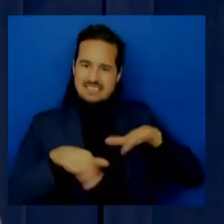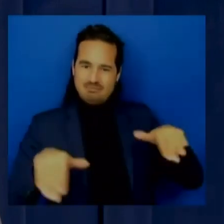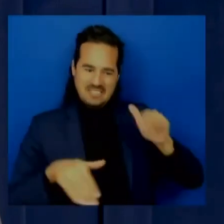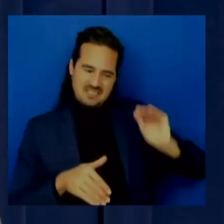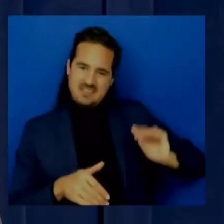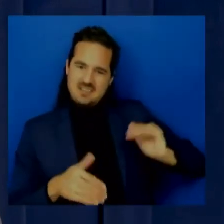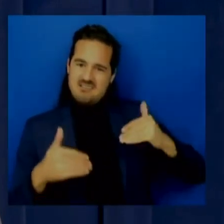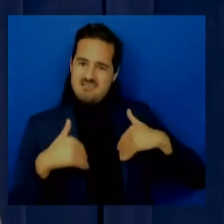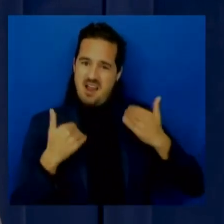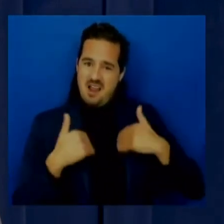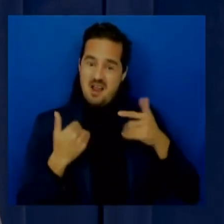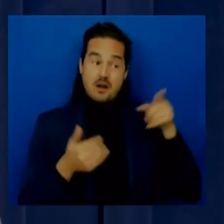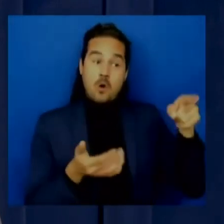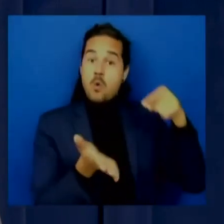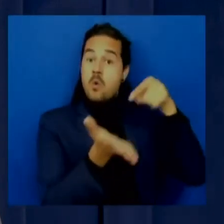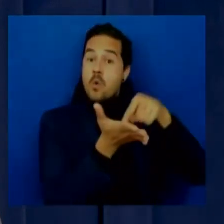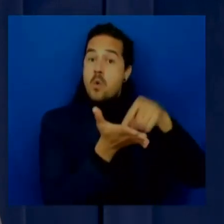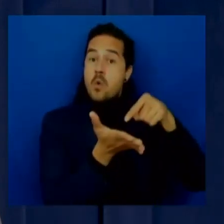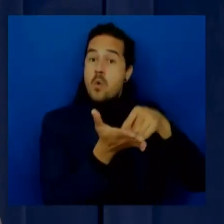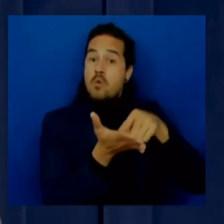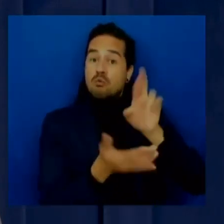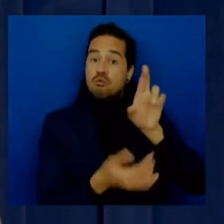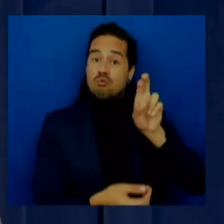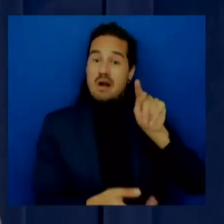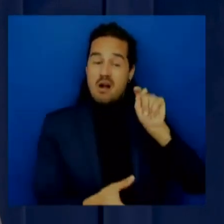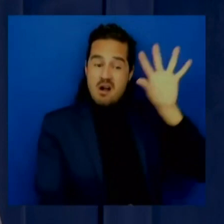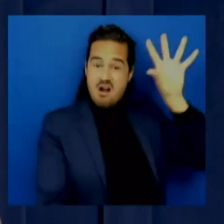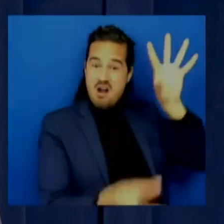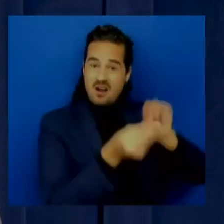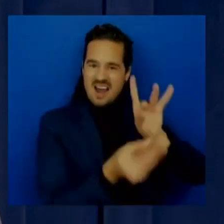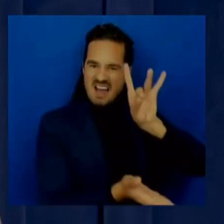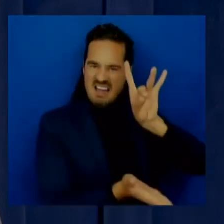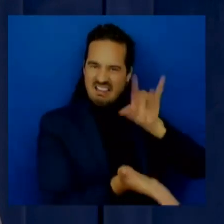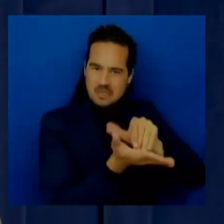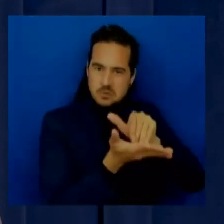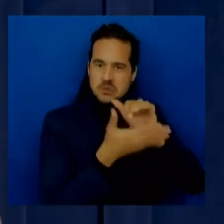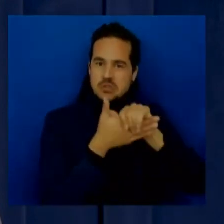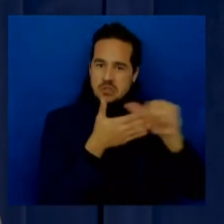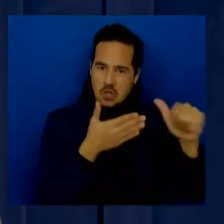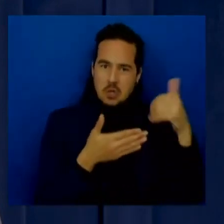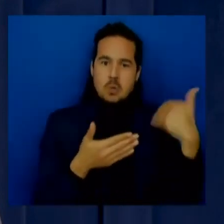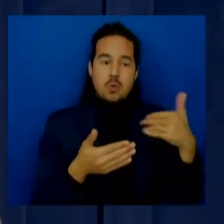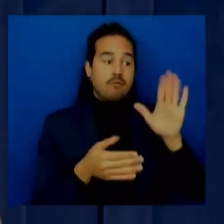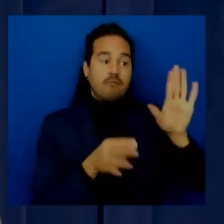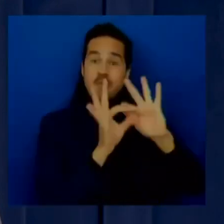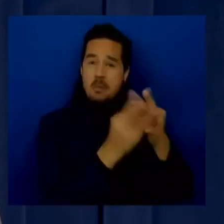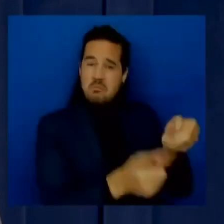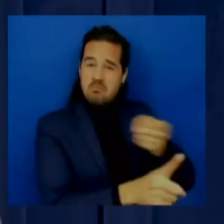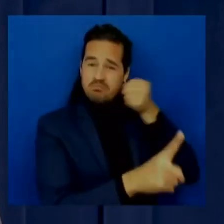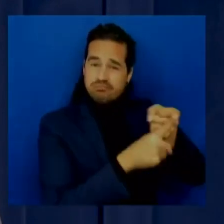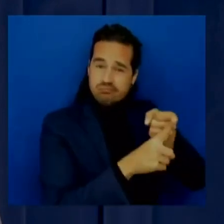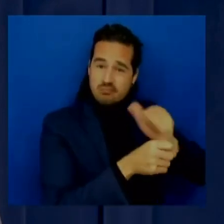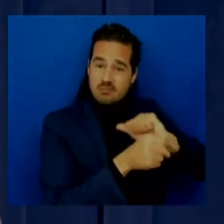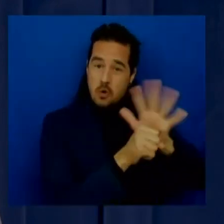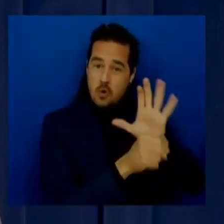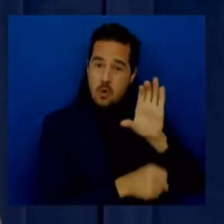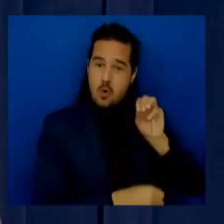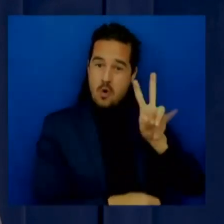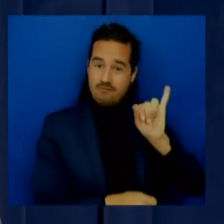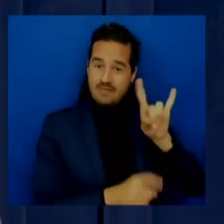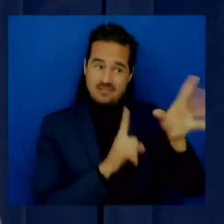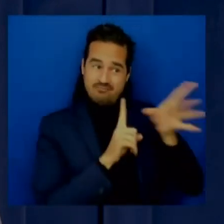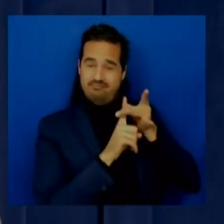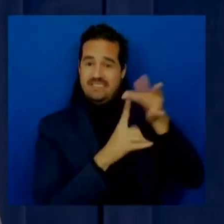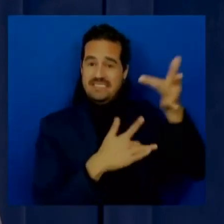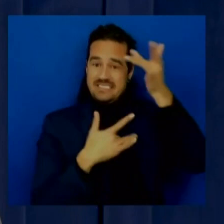whole family, and went back to work. There was no job there to go back to, and has been working through.